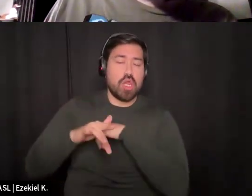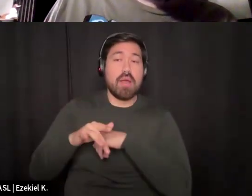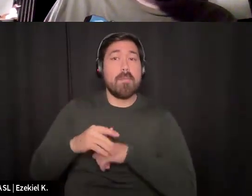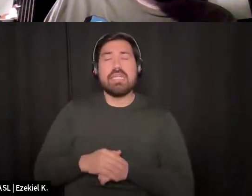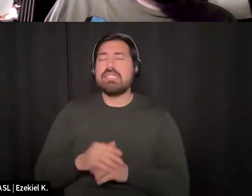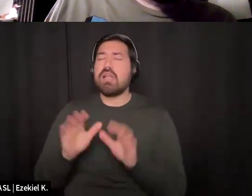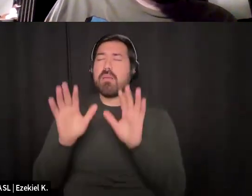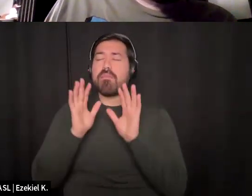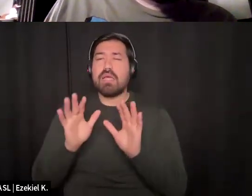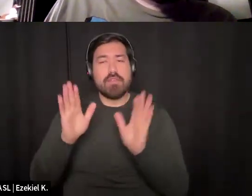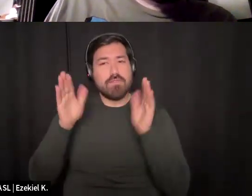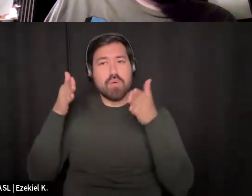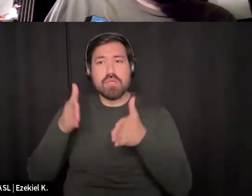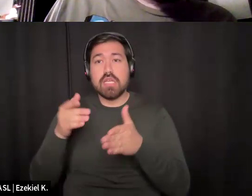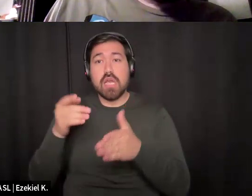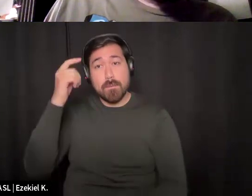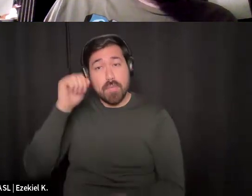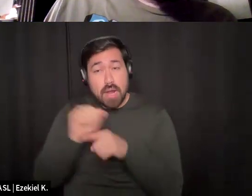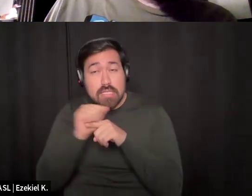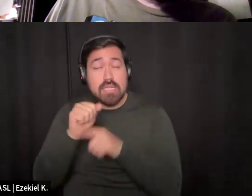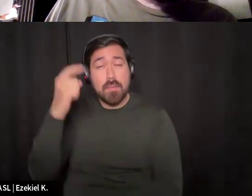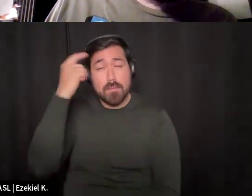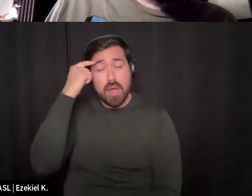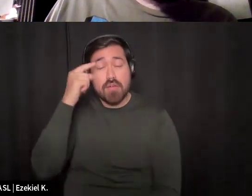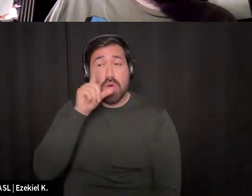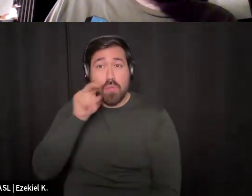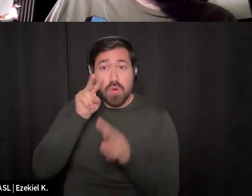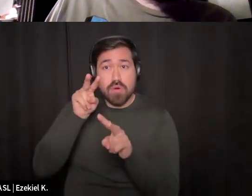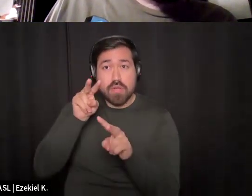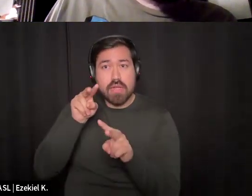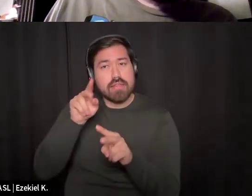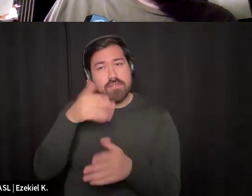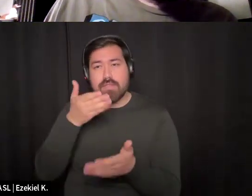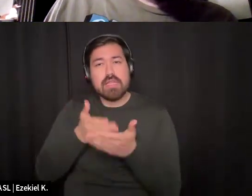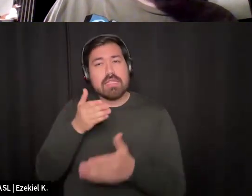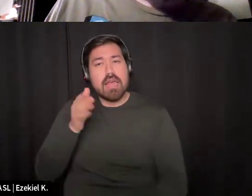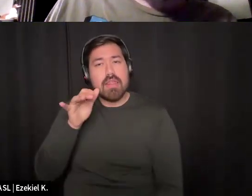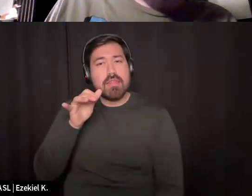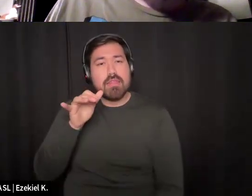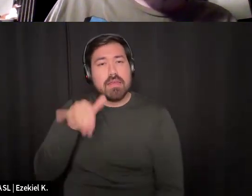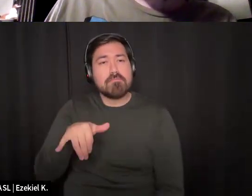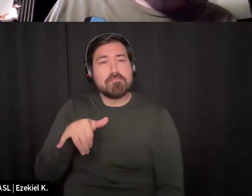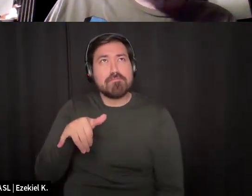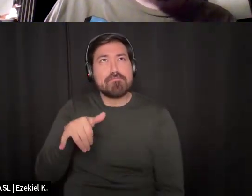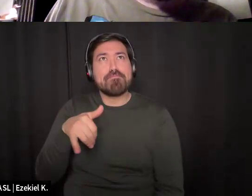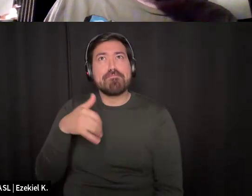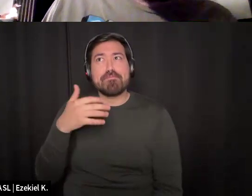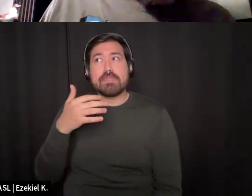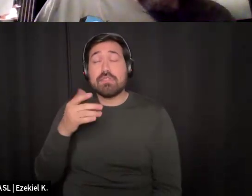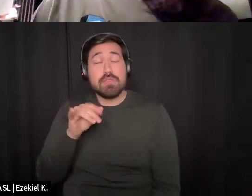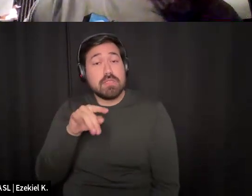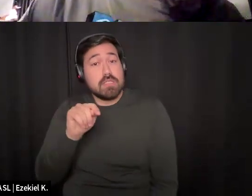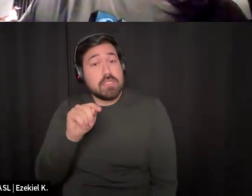of folks focusing on mindful birding for the very fact that it